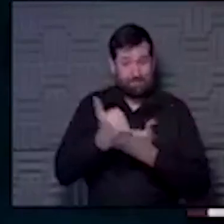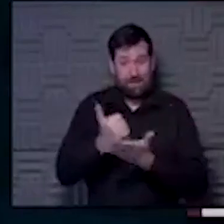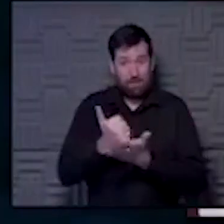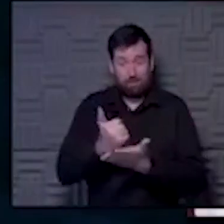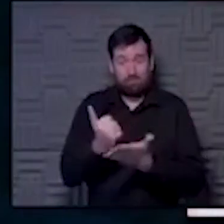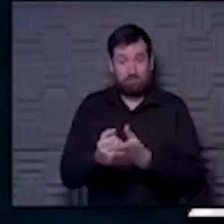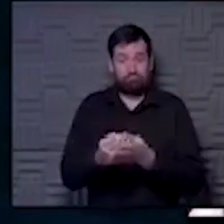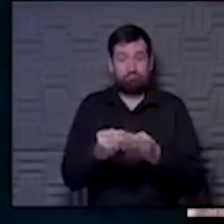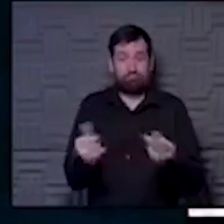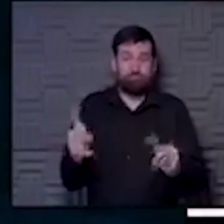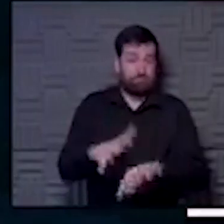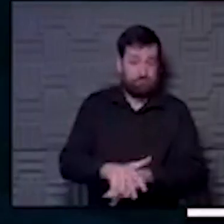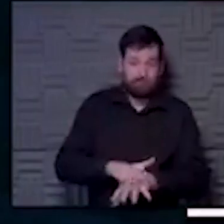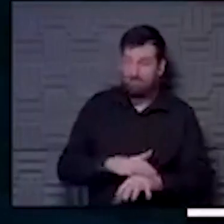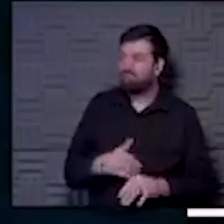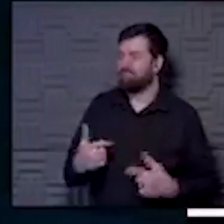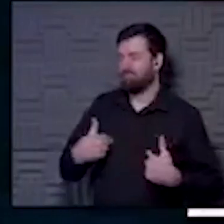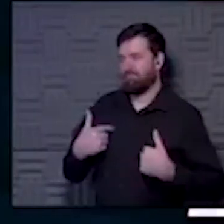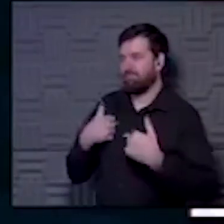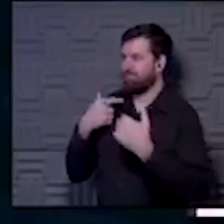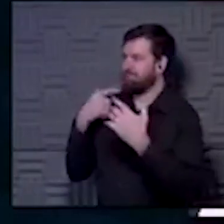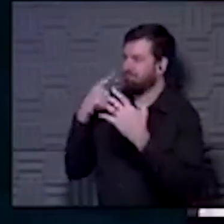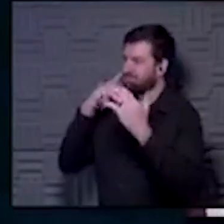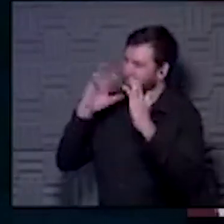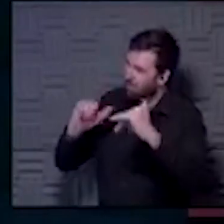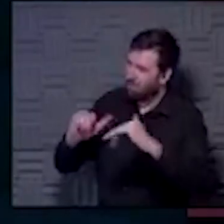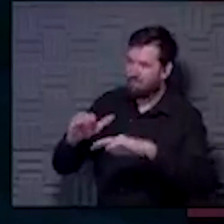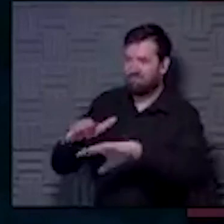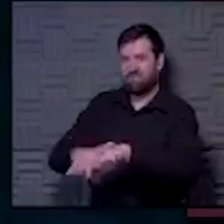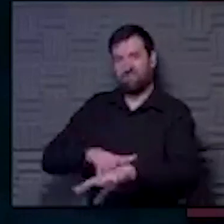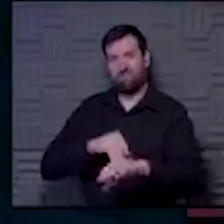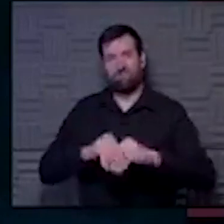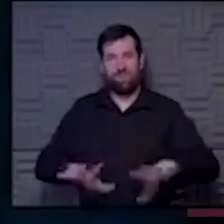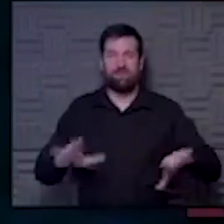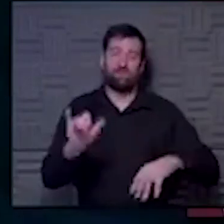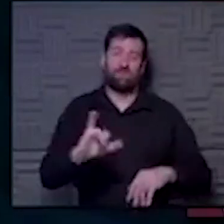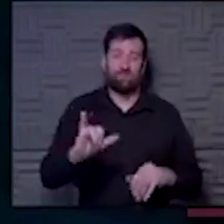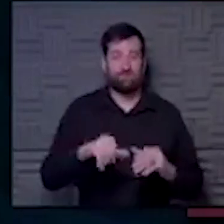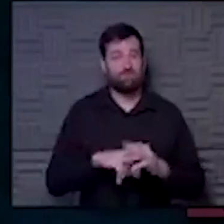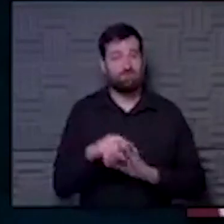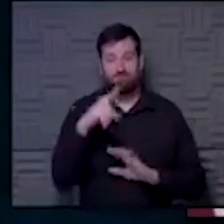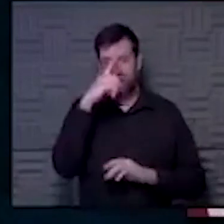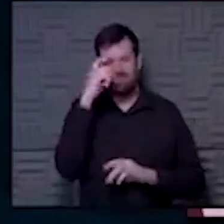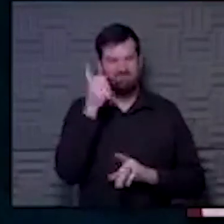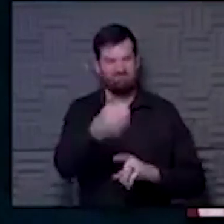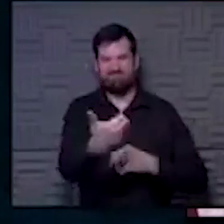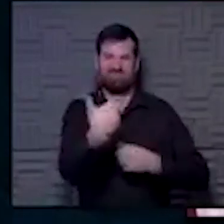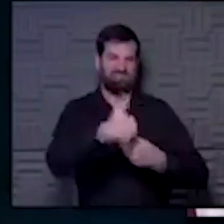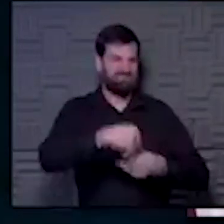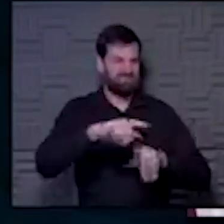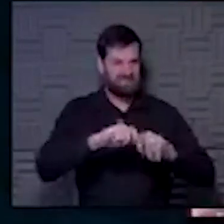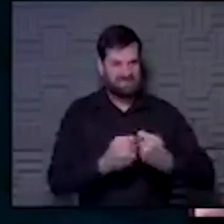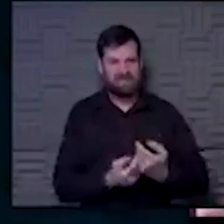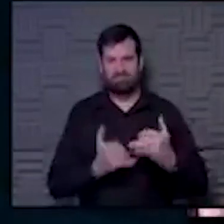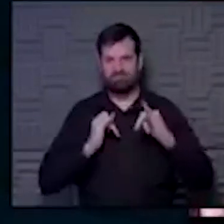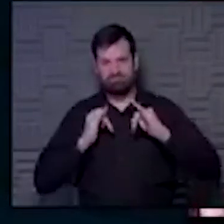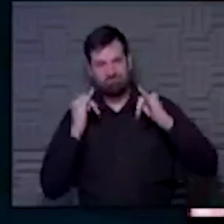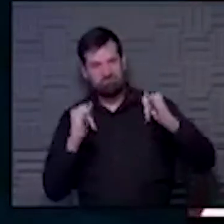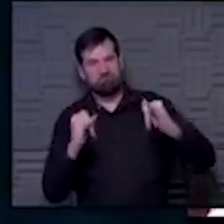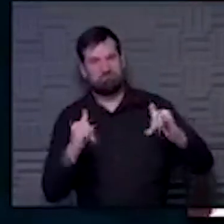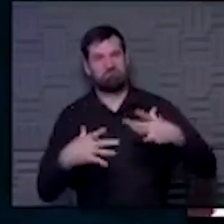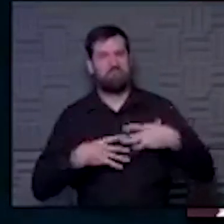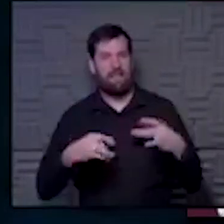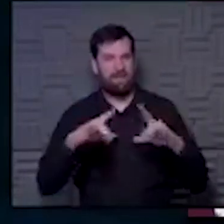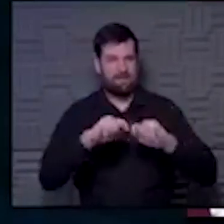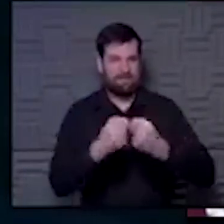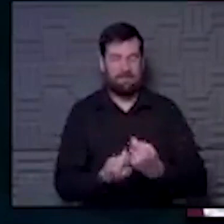give you a big applause because I'm going to hope that you're helping slow that spread as well, because you're on the team and we're on the team, and I like that team.